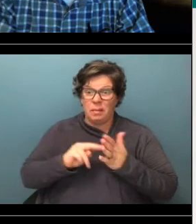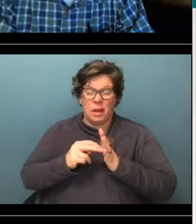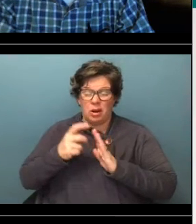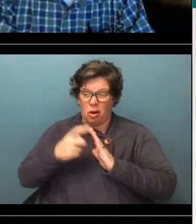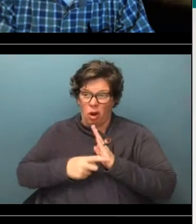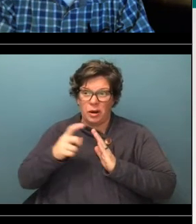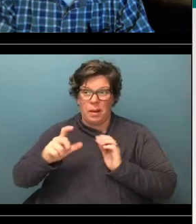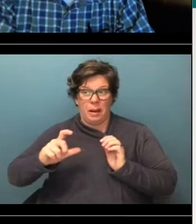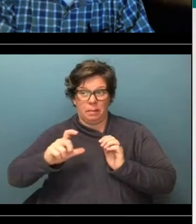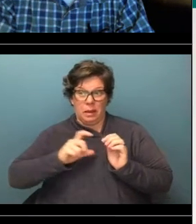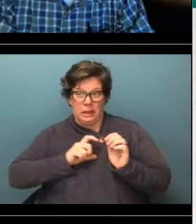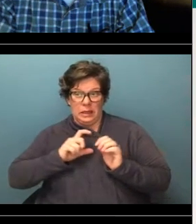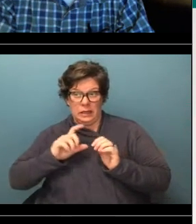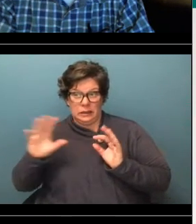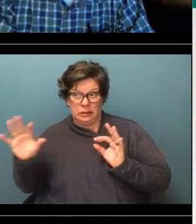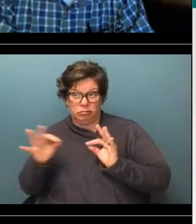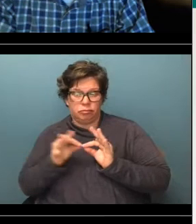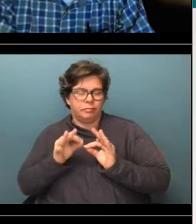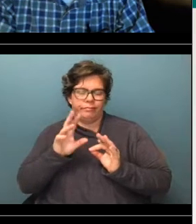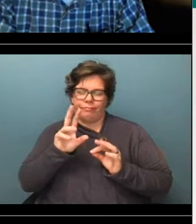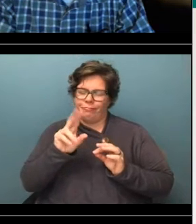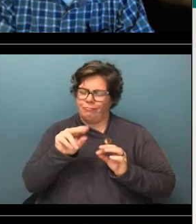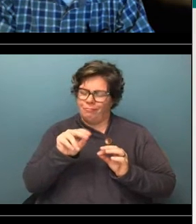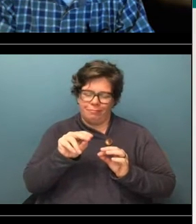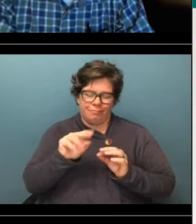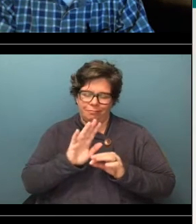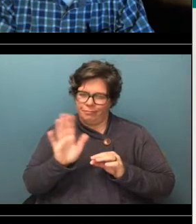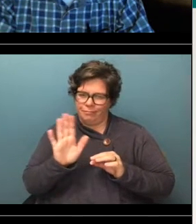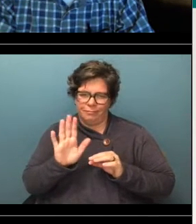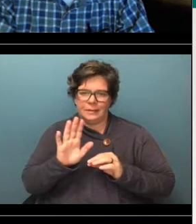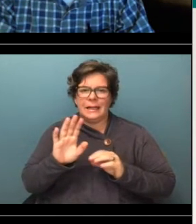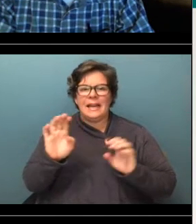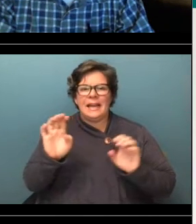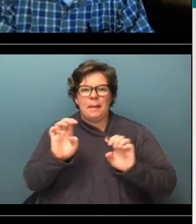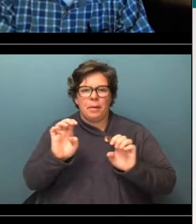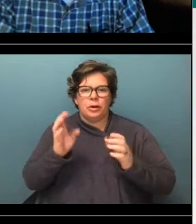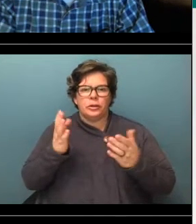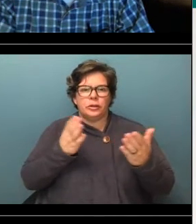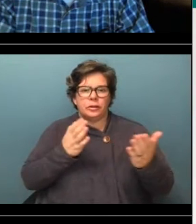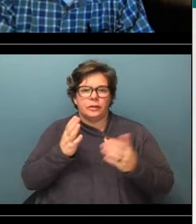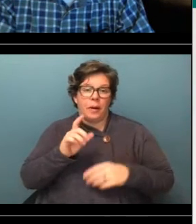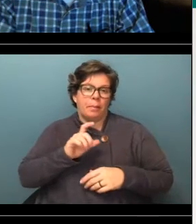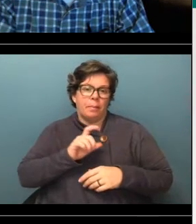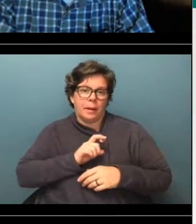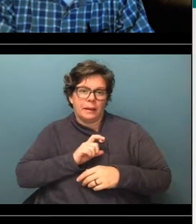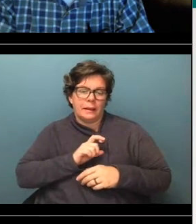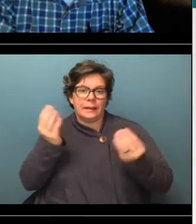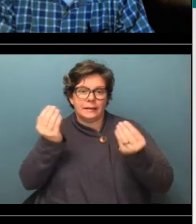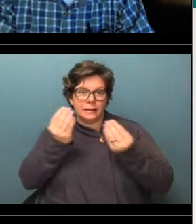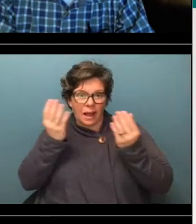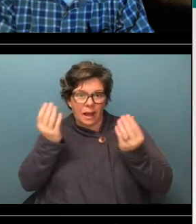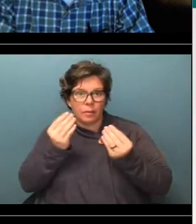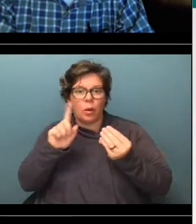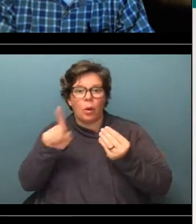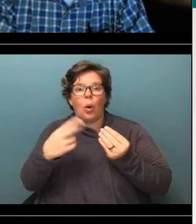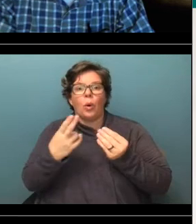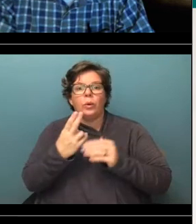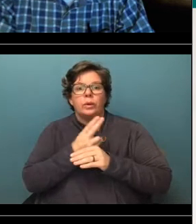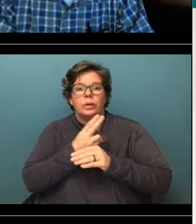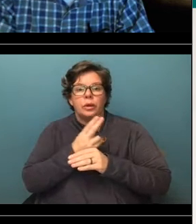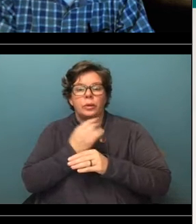is not true. Emergency services are only used by the hotline if there is imminent threat